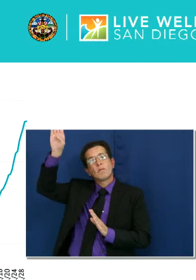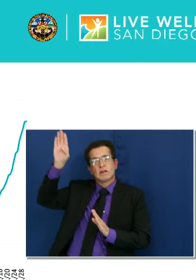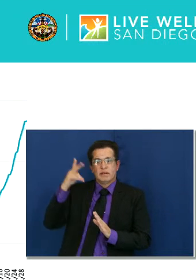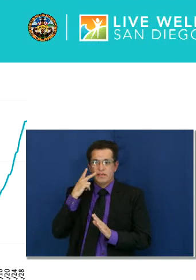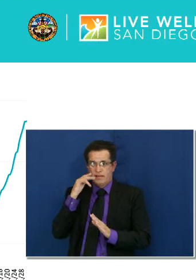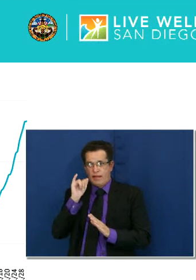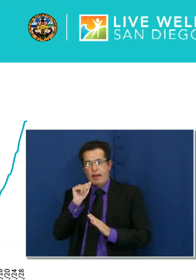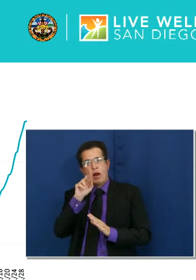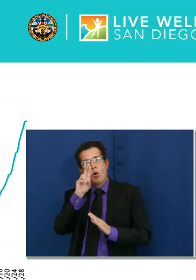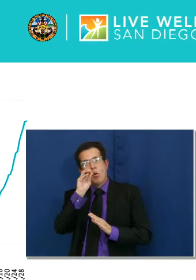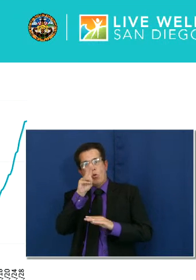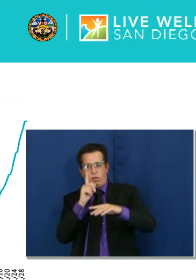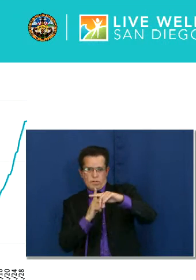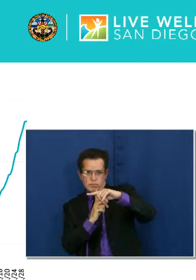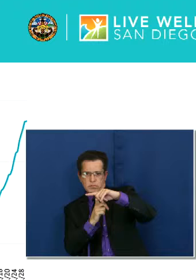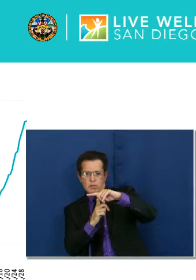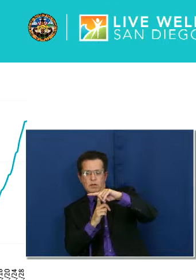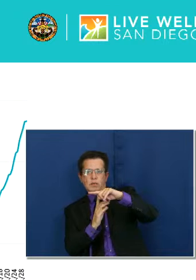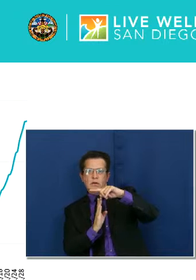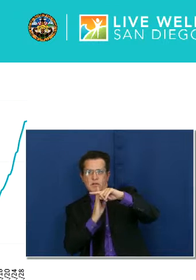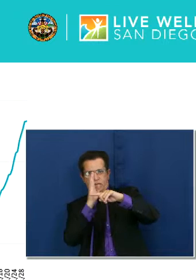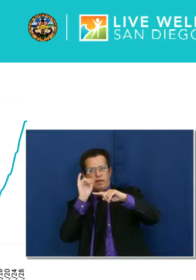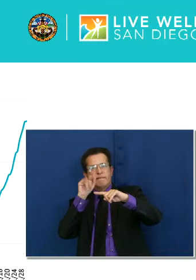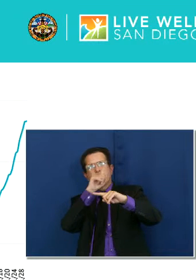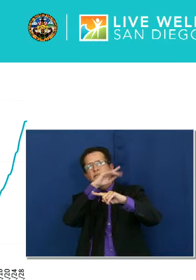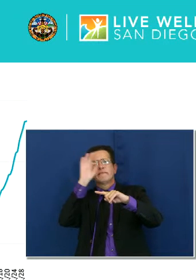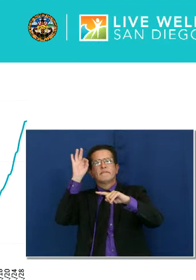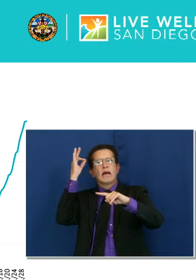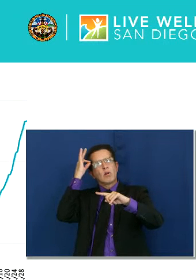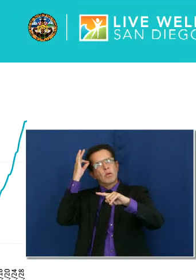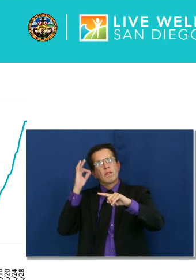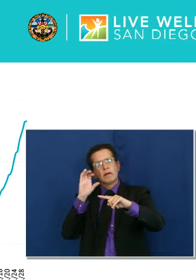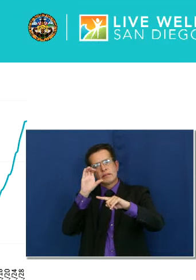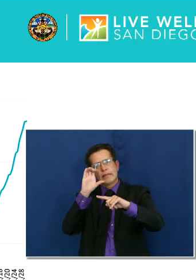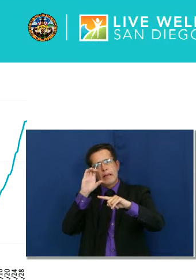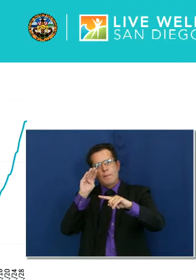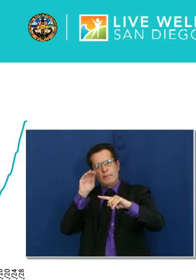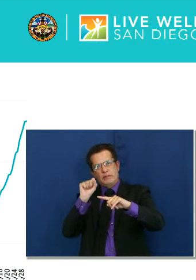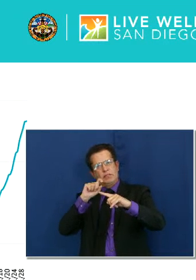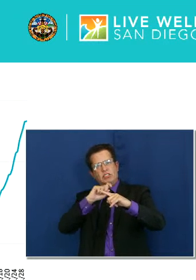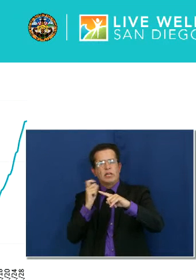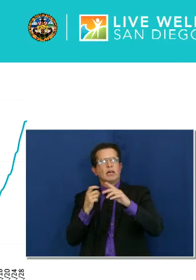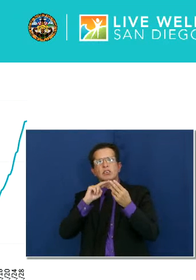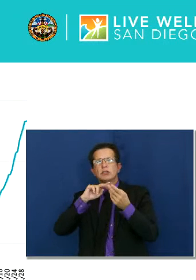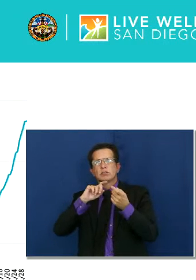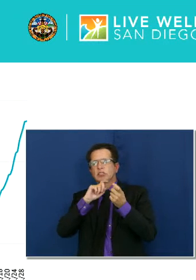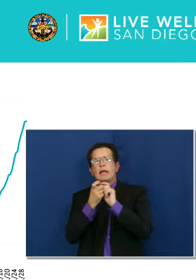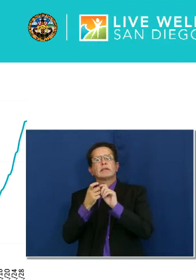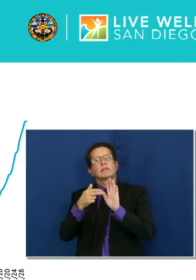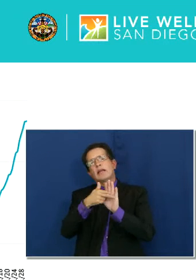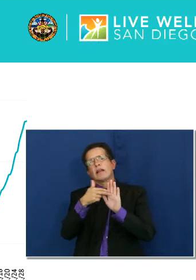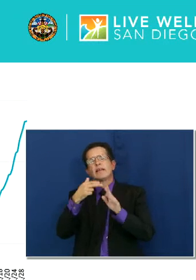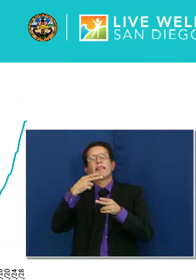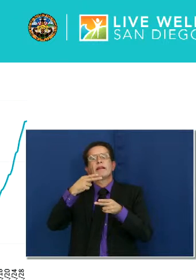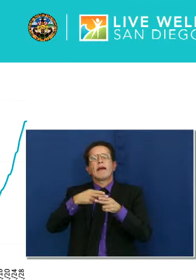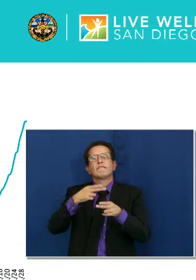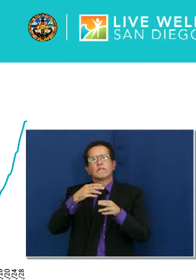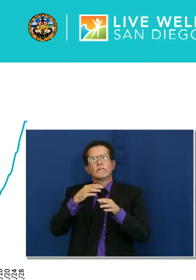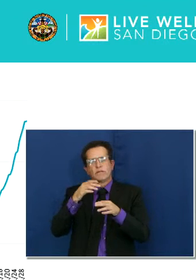which the federal government, CMS, changed the definition related